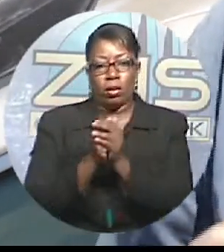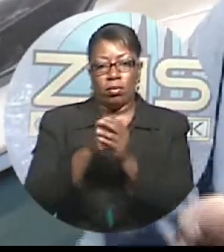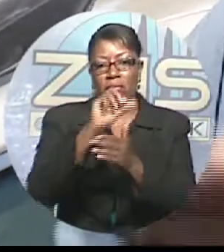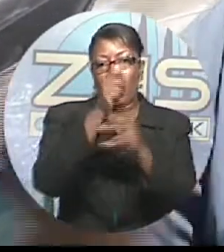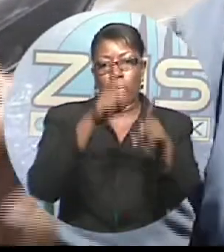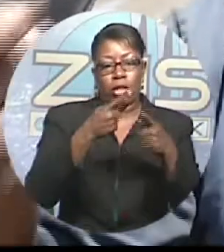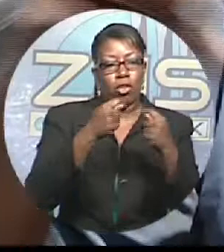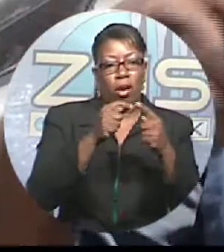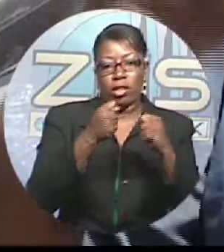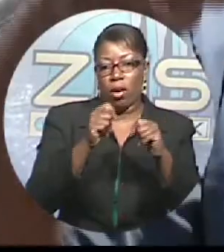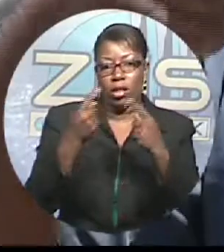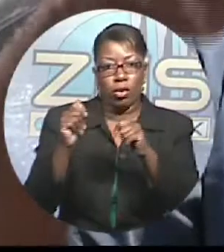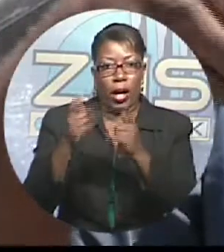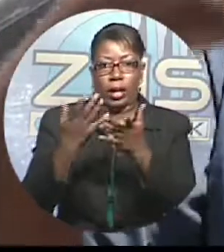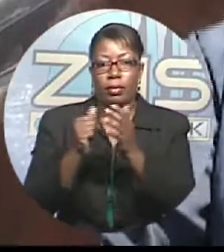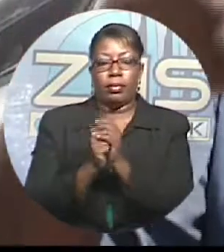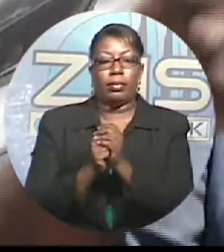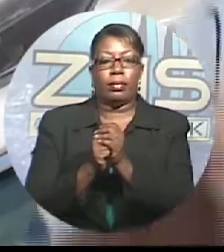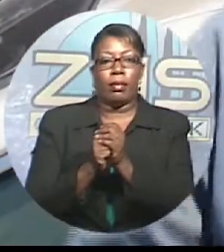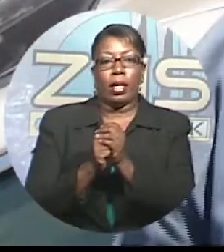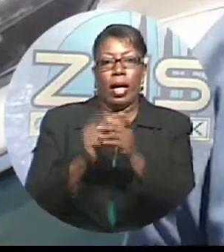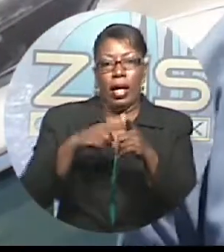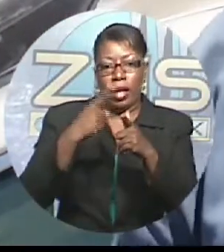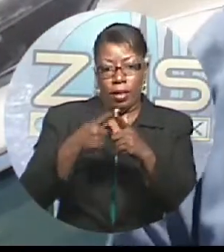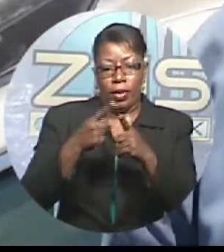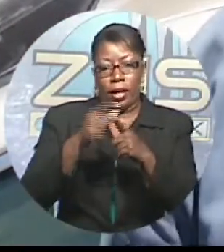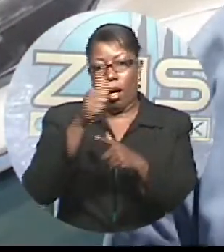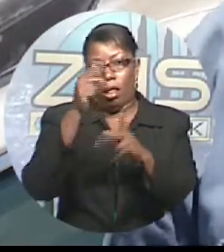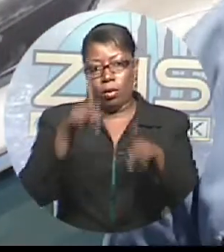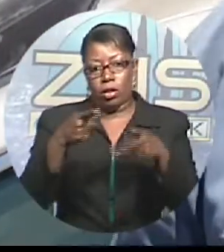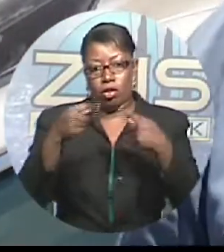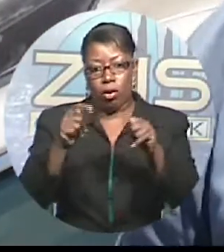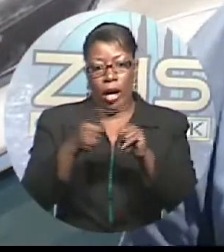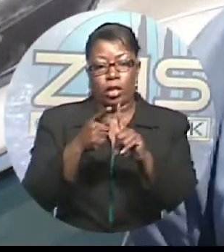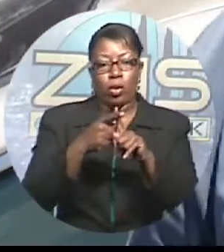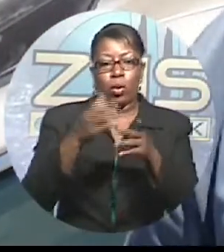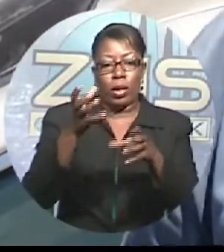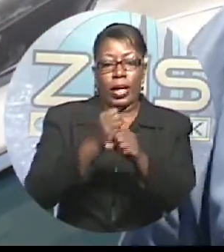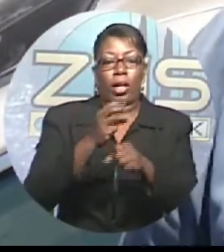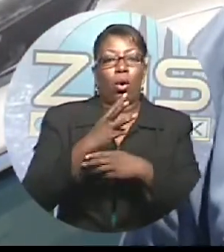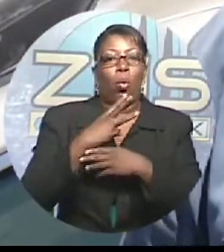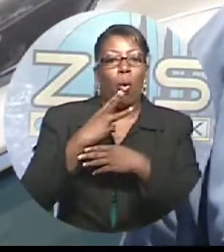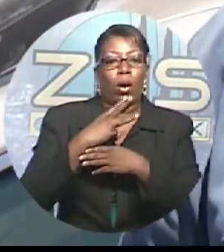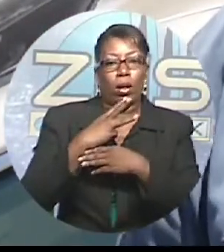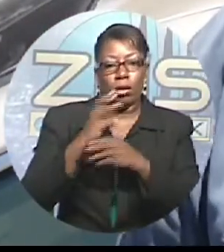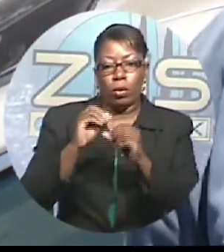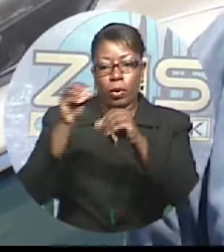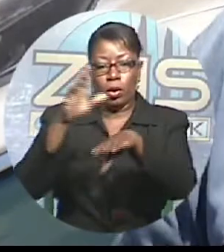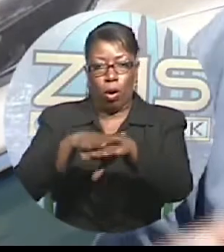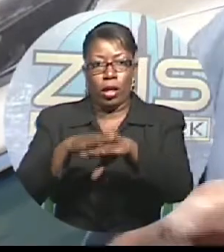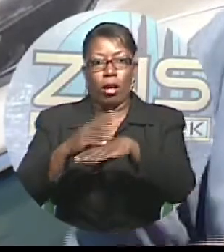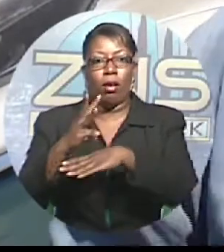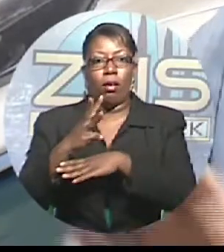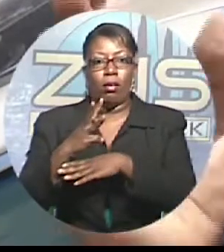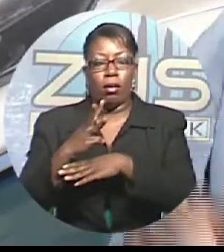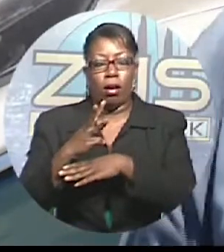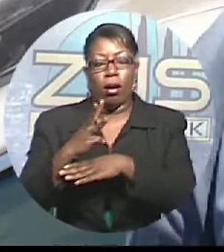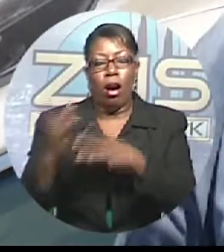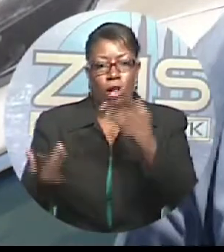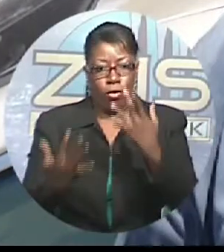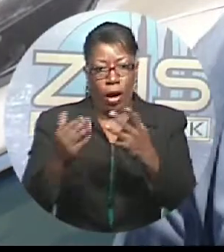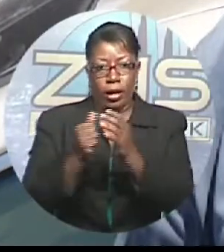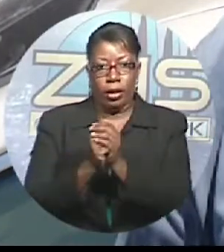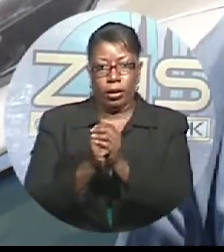that, you know, a couple of people was trying to, hose the place down, and Philip was trying to get in. And as he tried to get in, the flames, you know, gushed